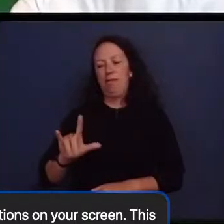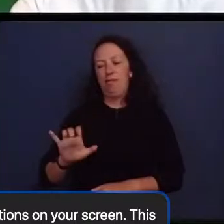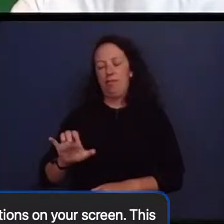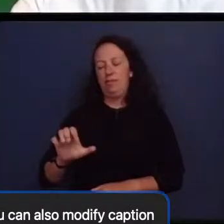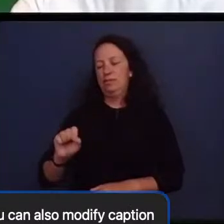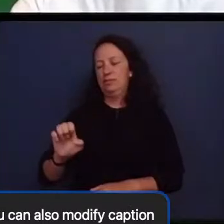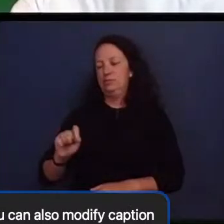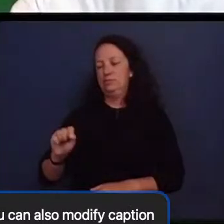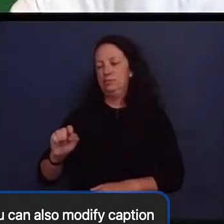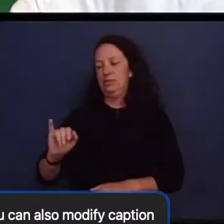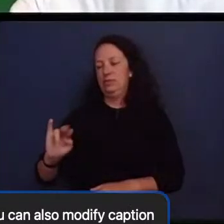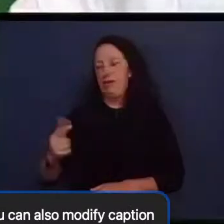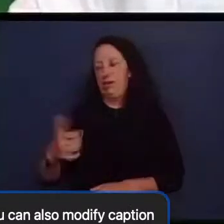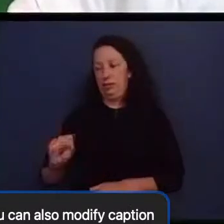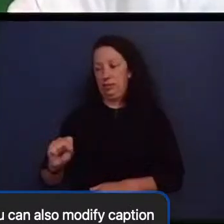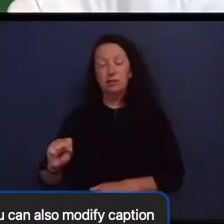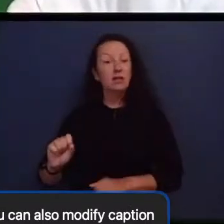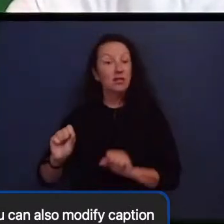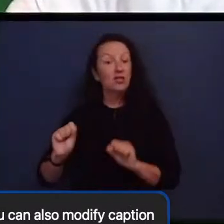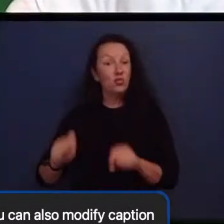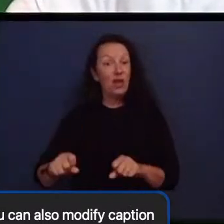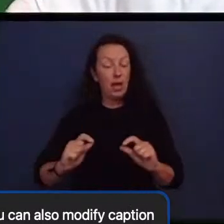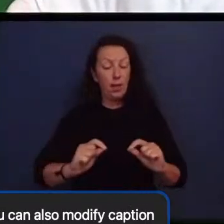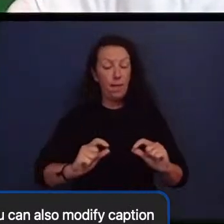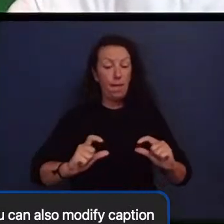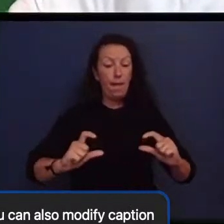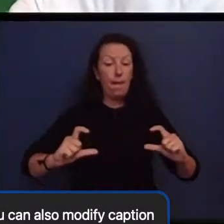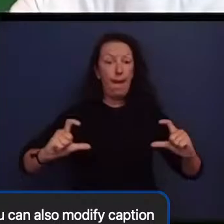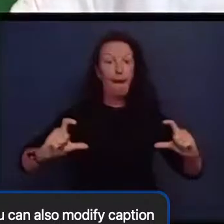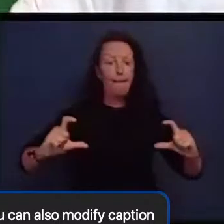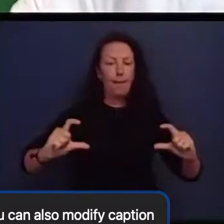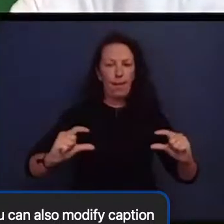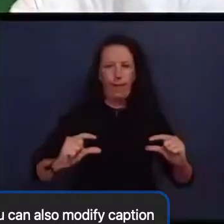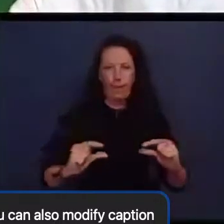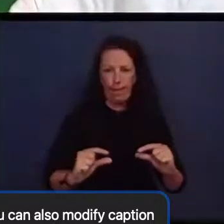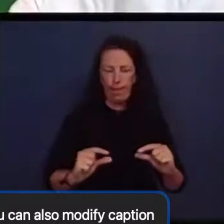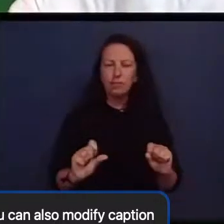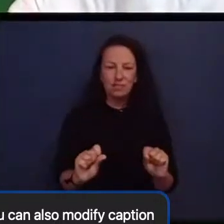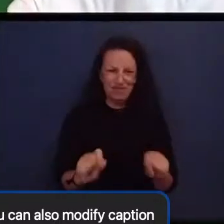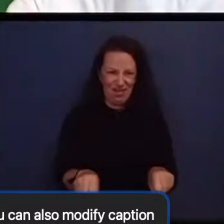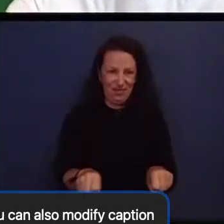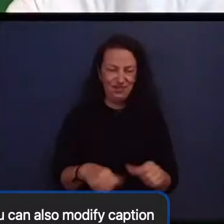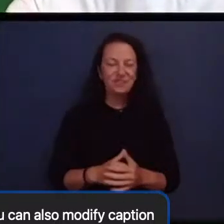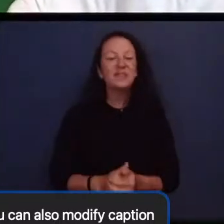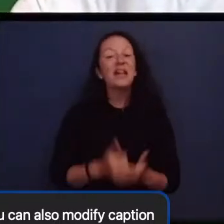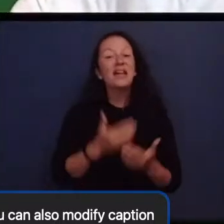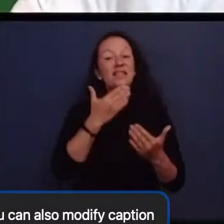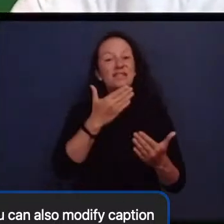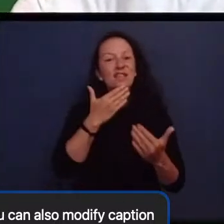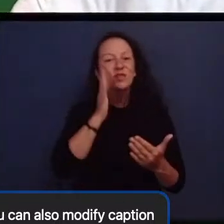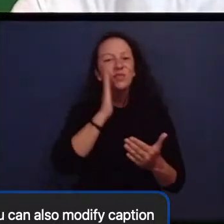decrease the caption font size. Thank you all. We will begin momentarily.